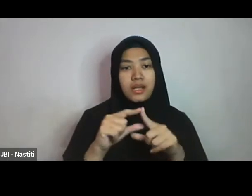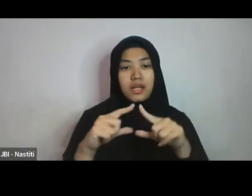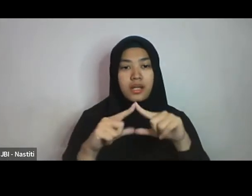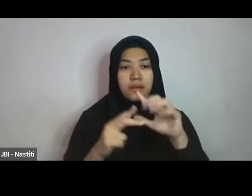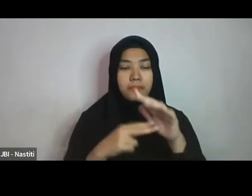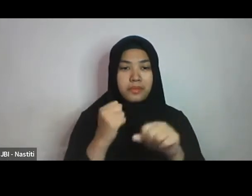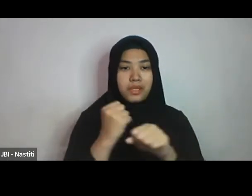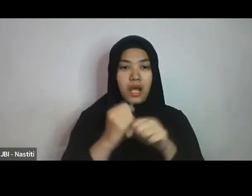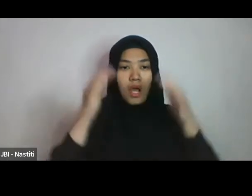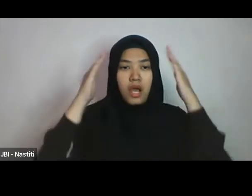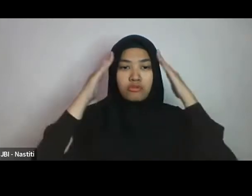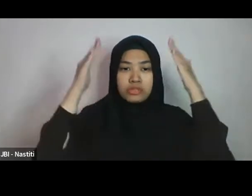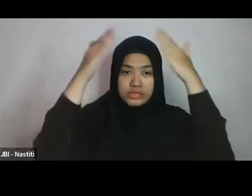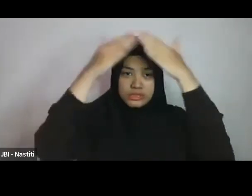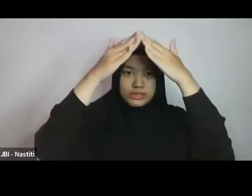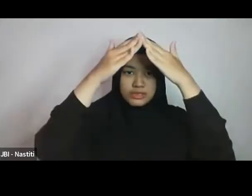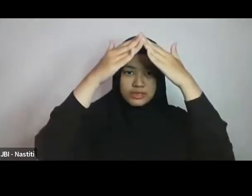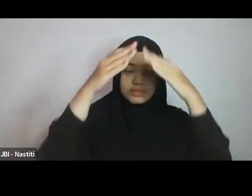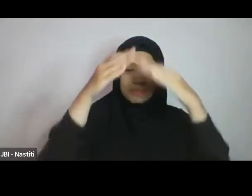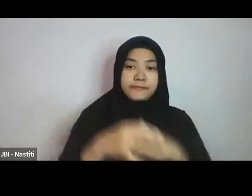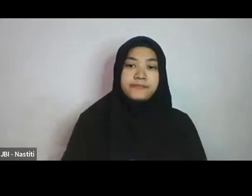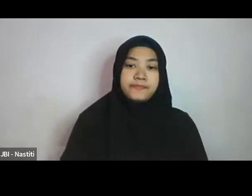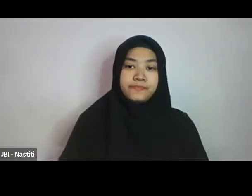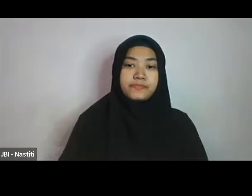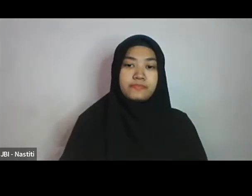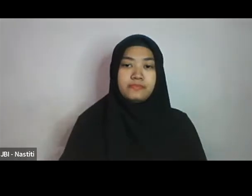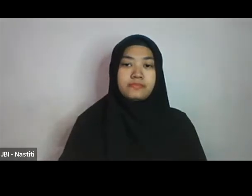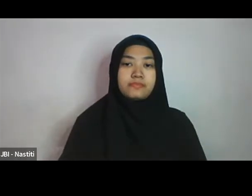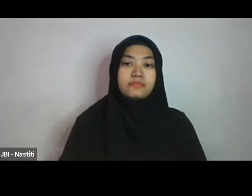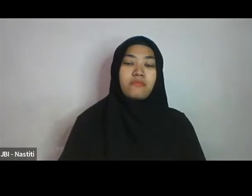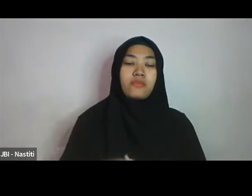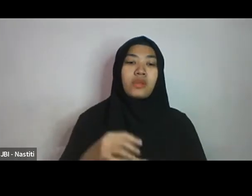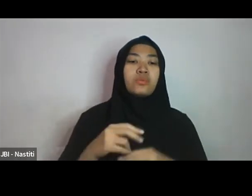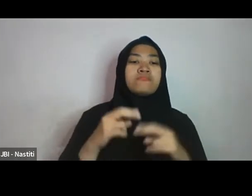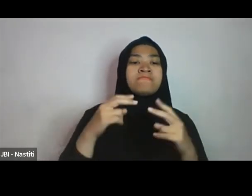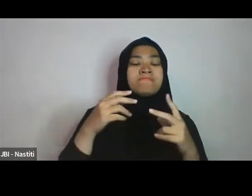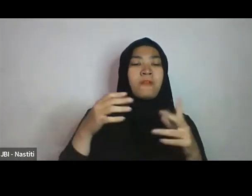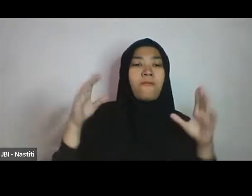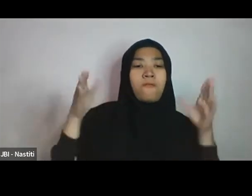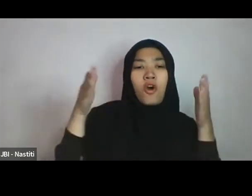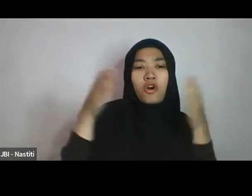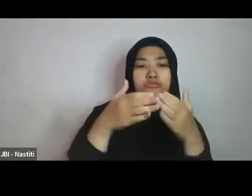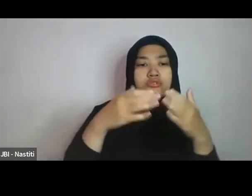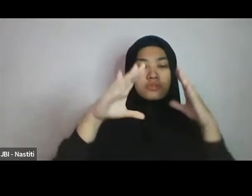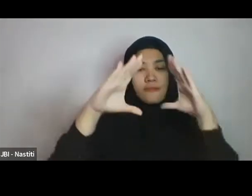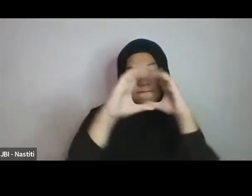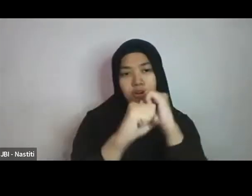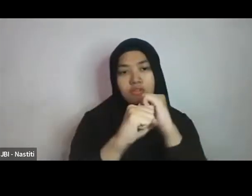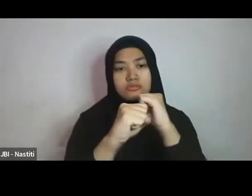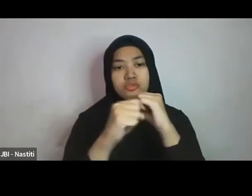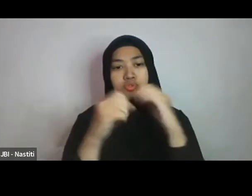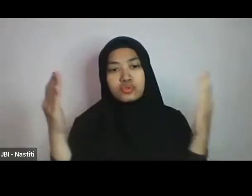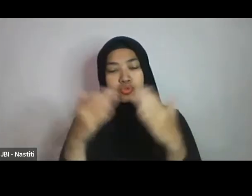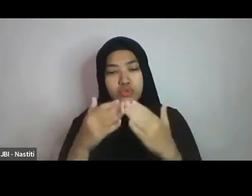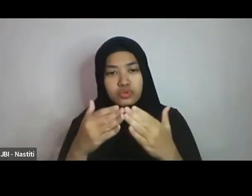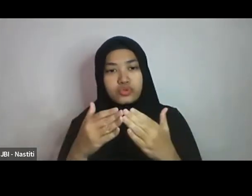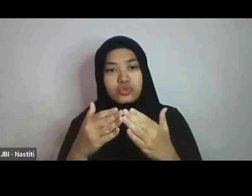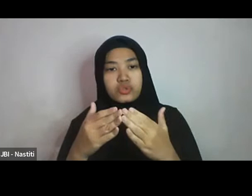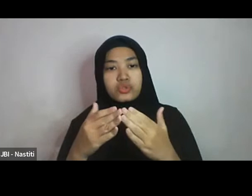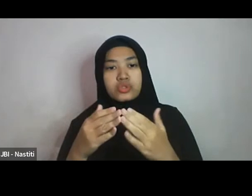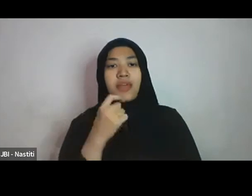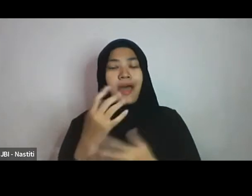of mental health and intellectual disabilities, and also He runs a